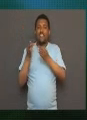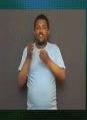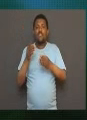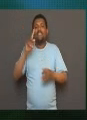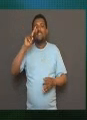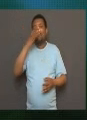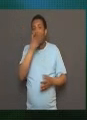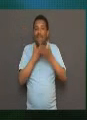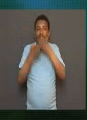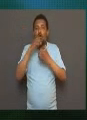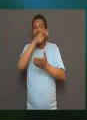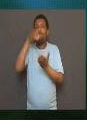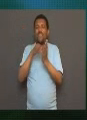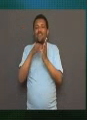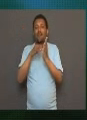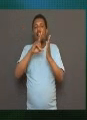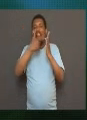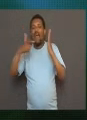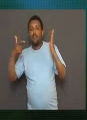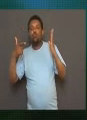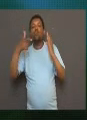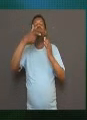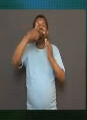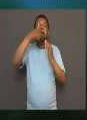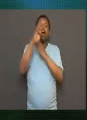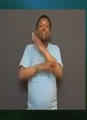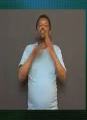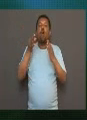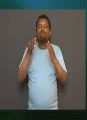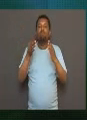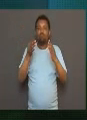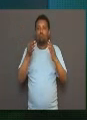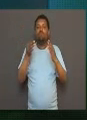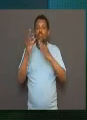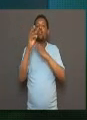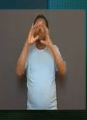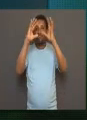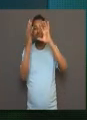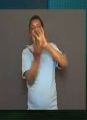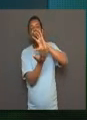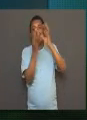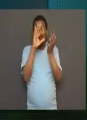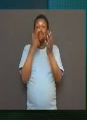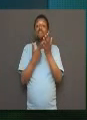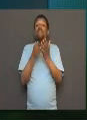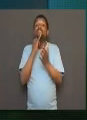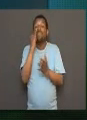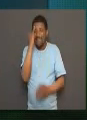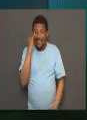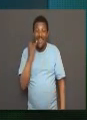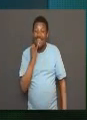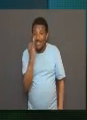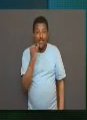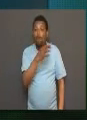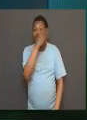temperate or mid-latitude regions of the globe. This is because the